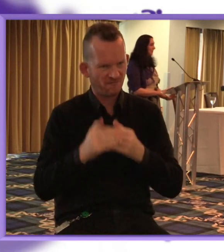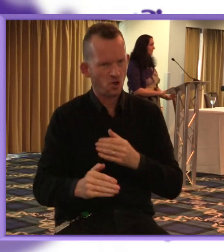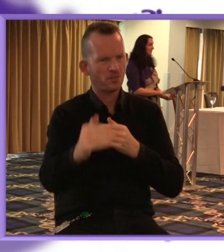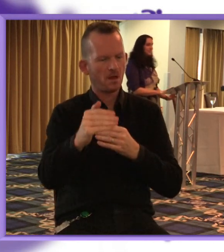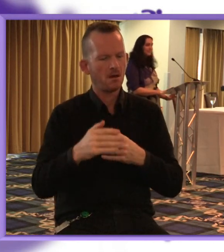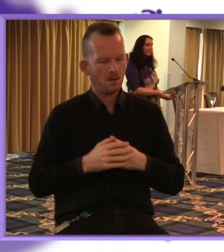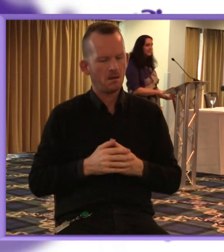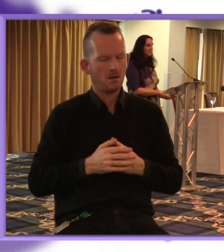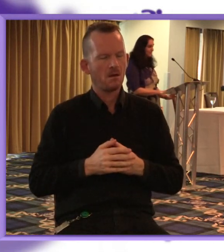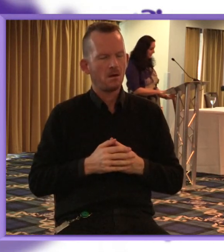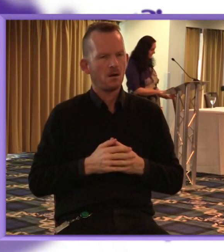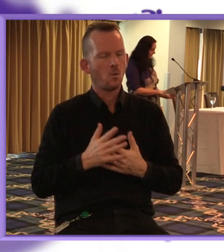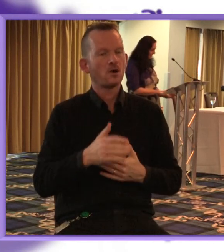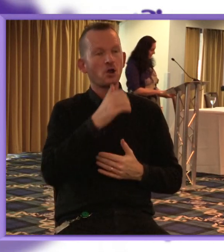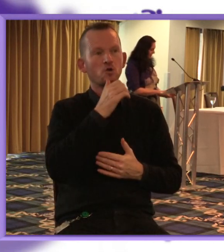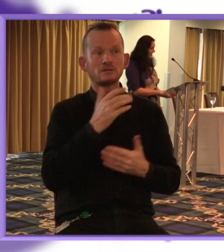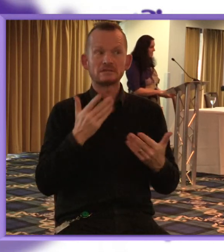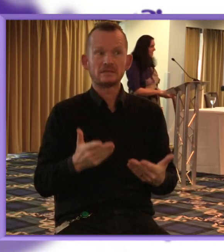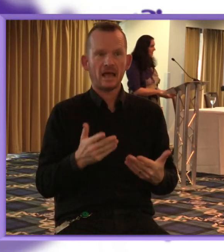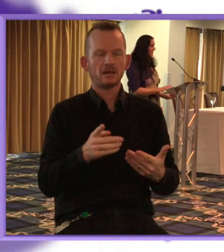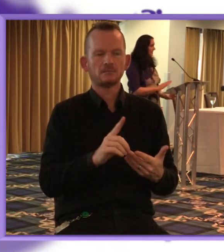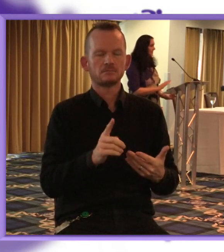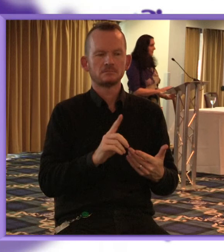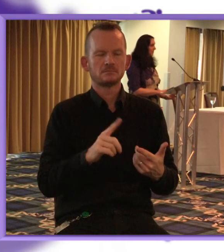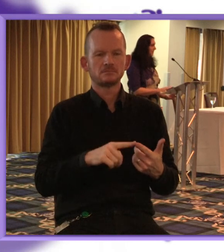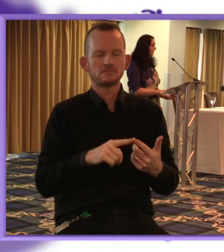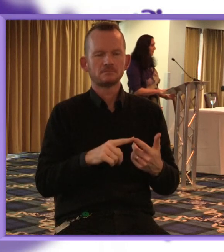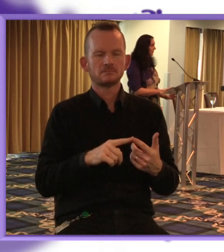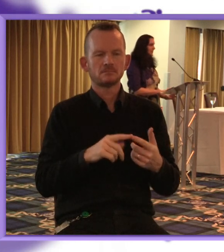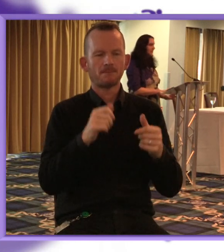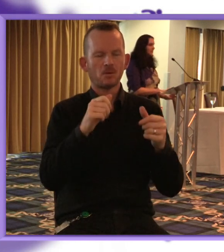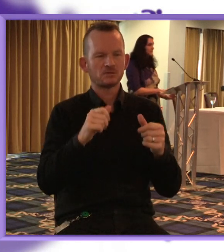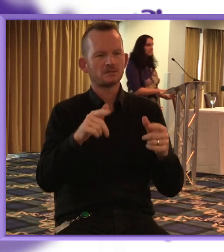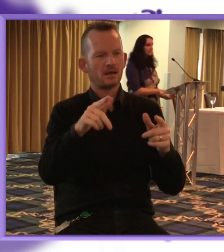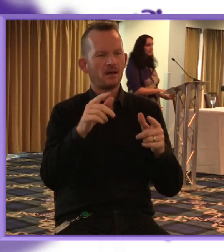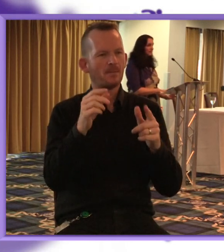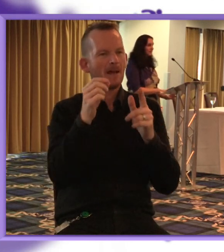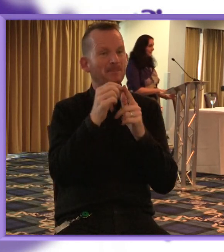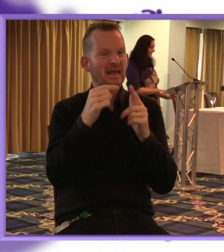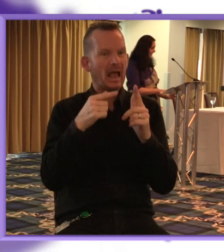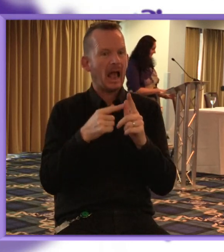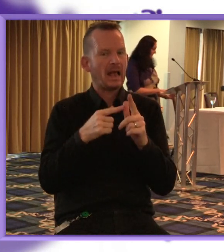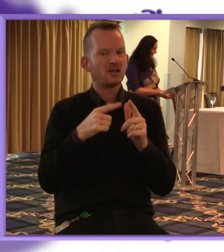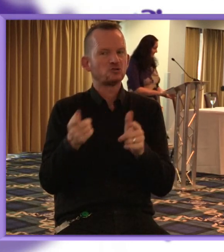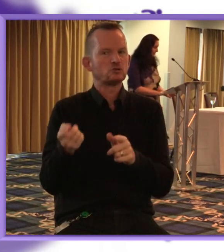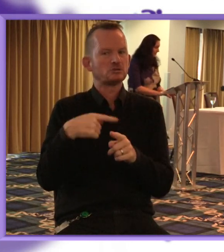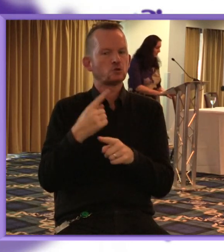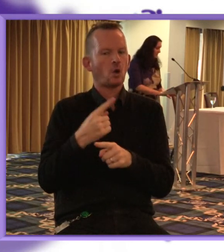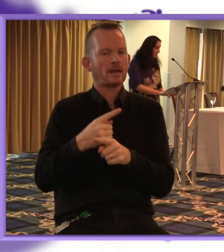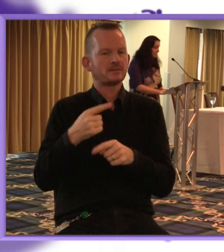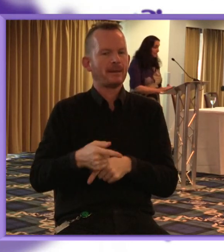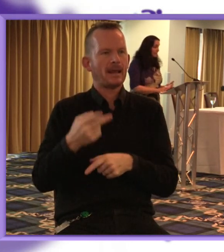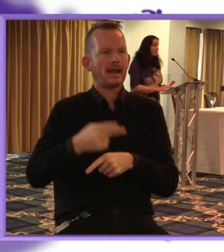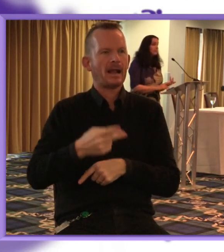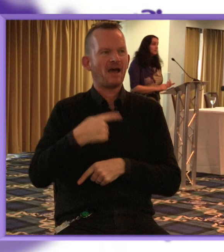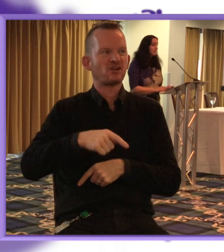using post-it notes today, as you might have noticed. I think my PA is just about speaking to me after last year, so move on from